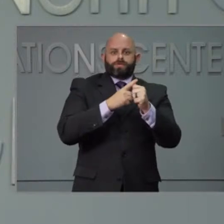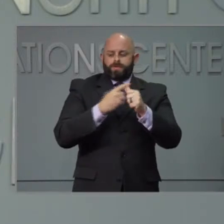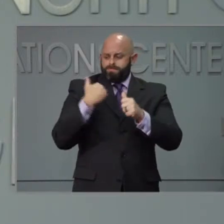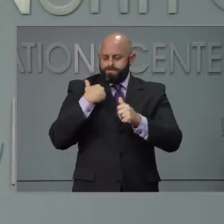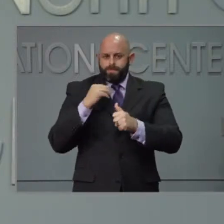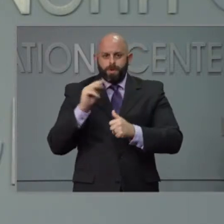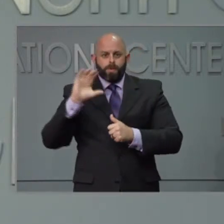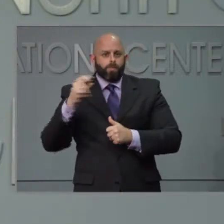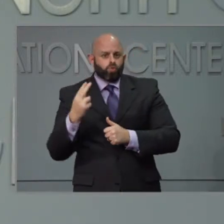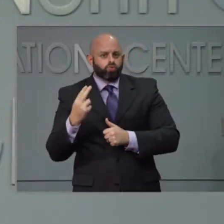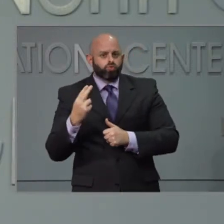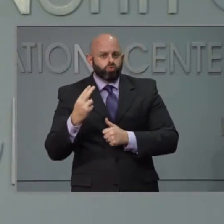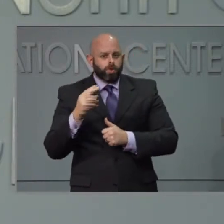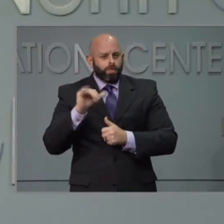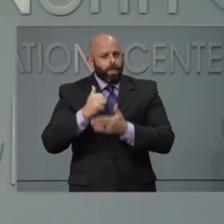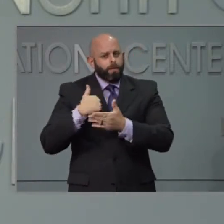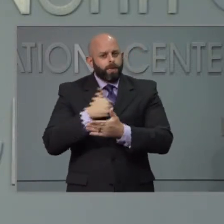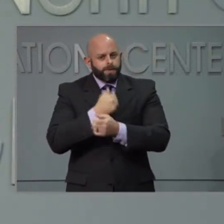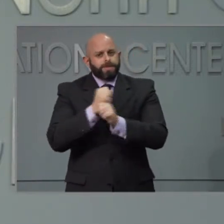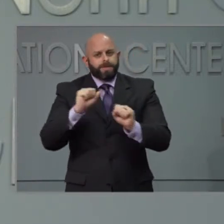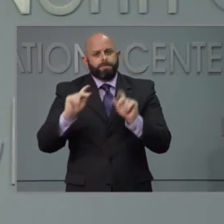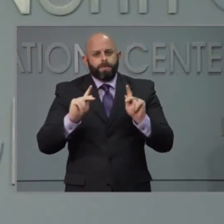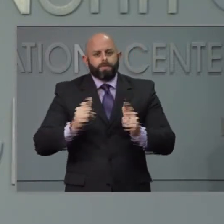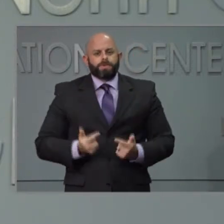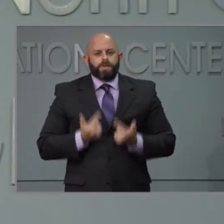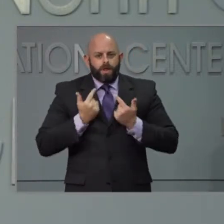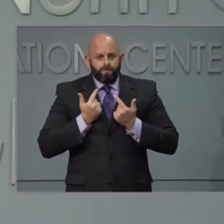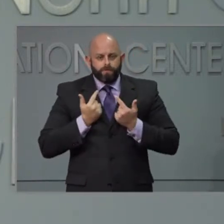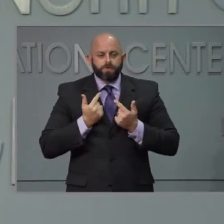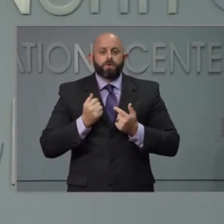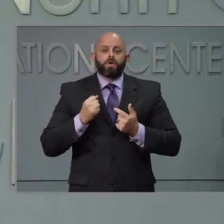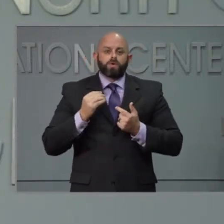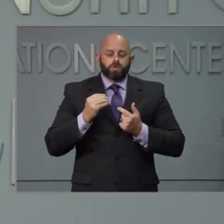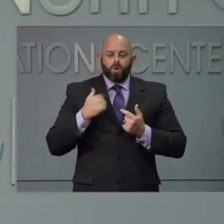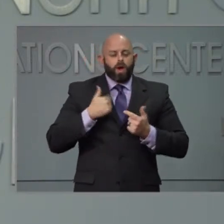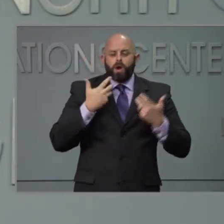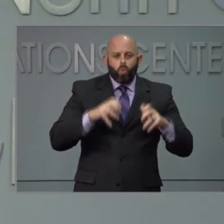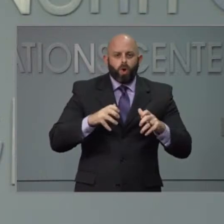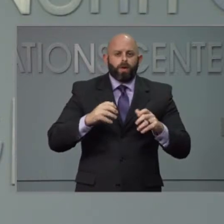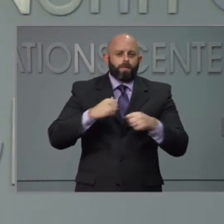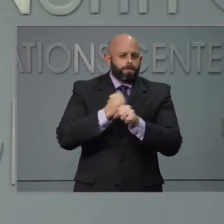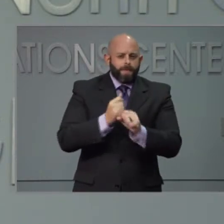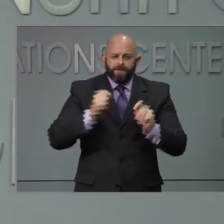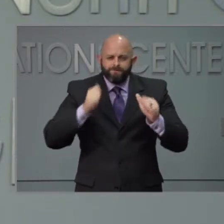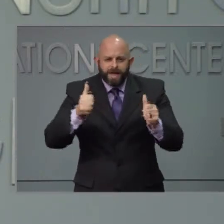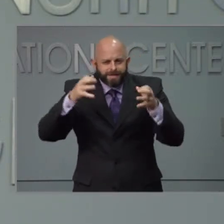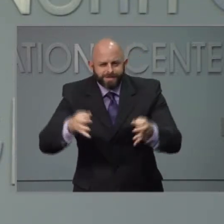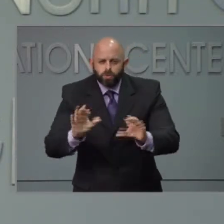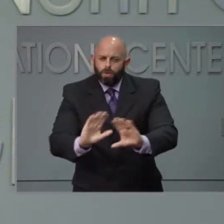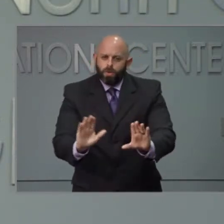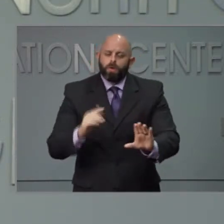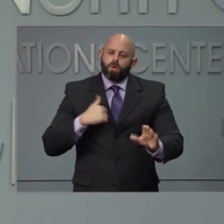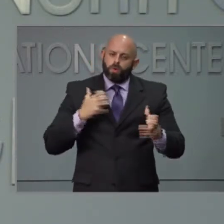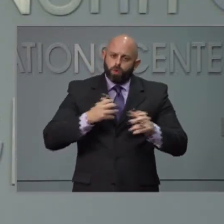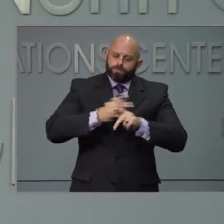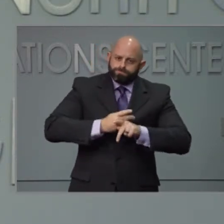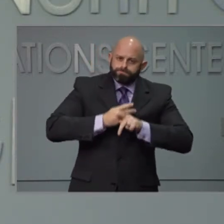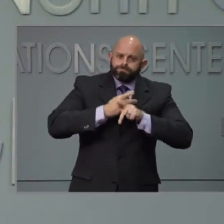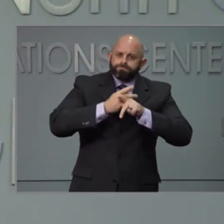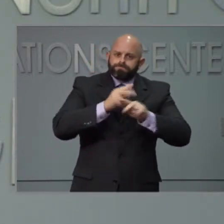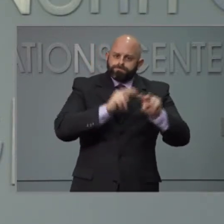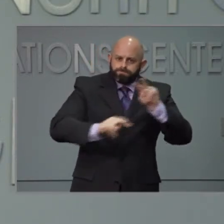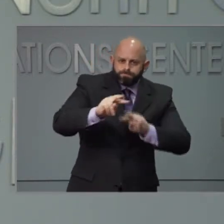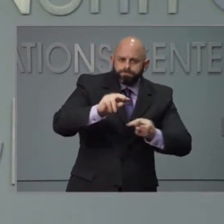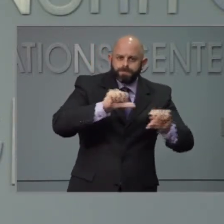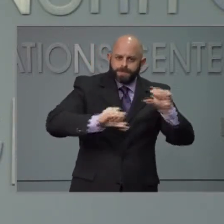want to be careful about how we approach this along the way. But we know that these numbers